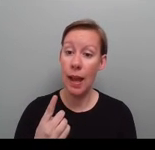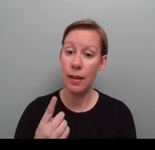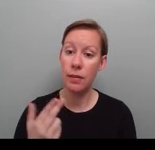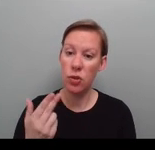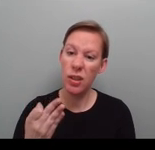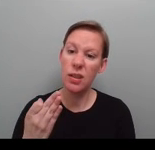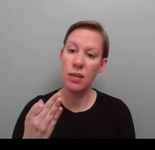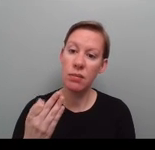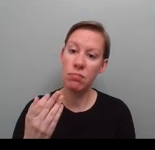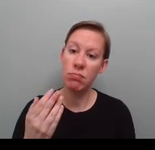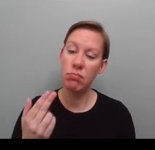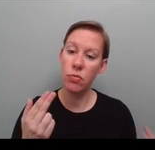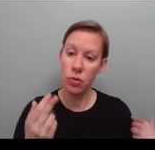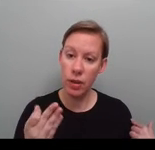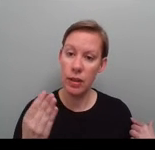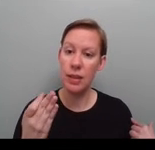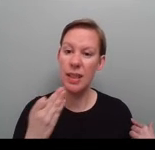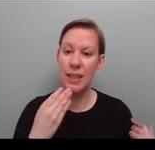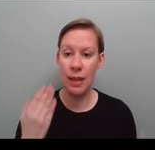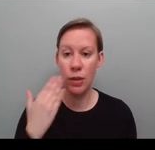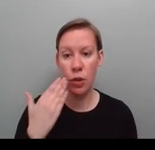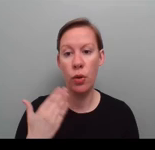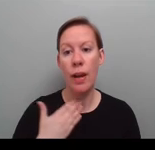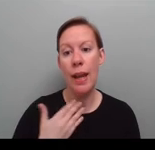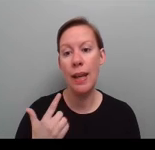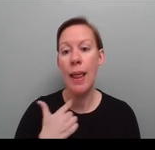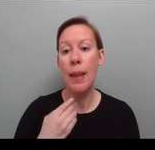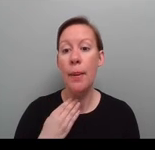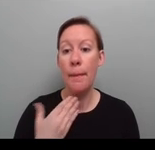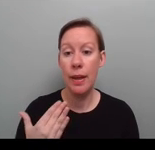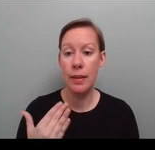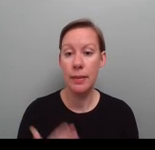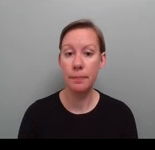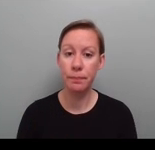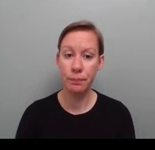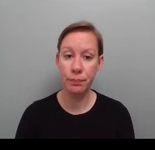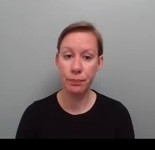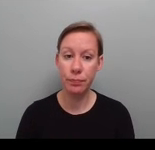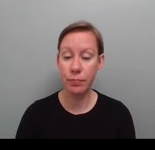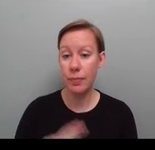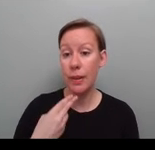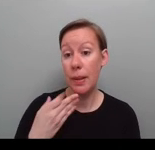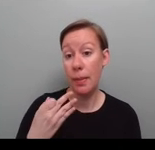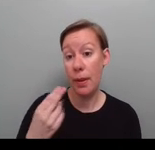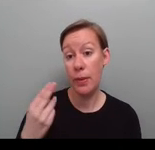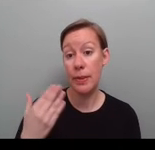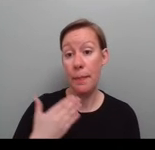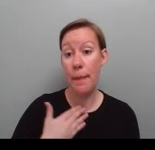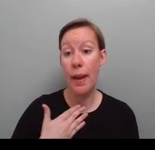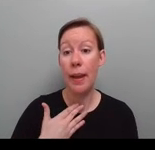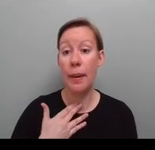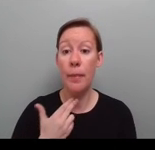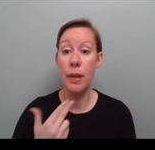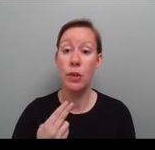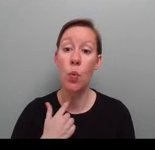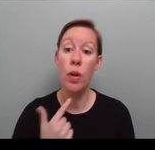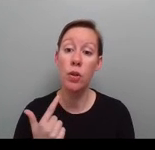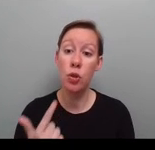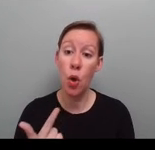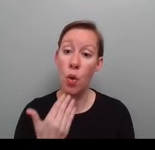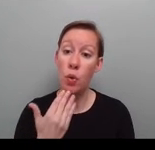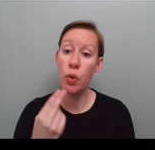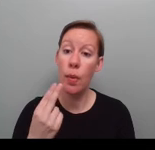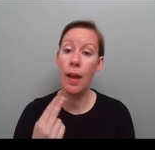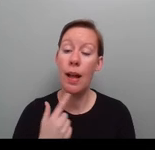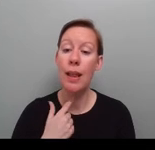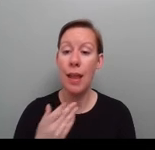And I'm just going to center it a little bit and click I like it. And there's now my image that would show